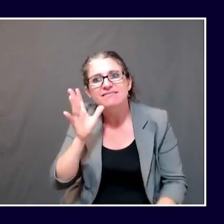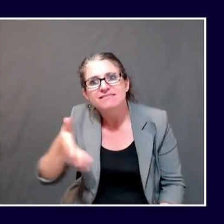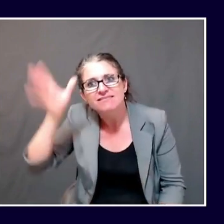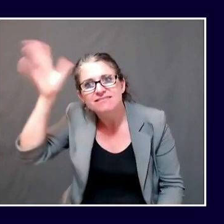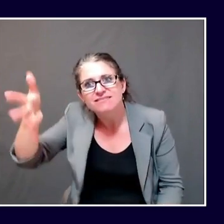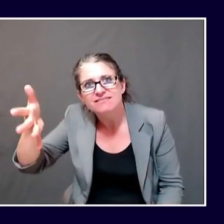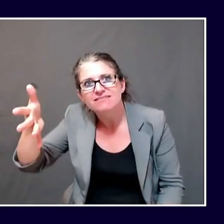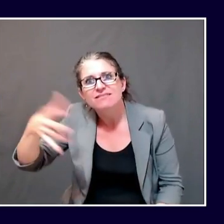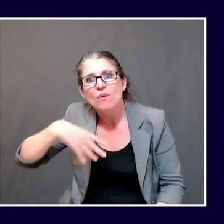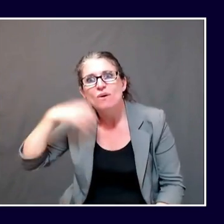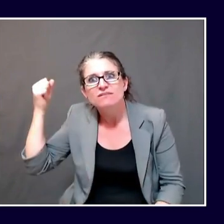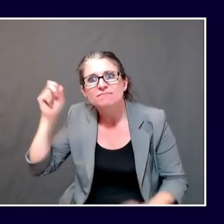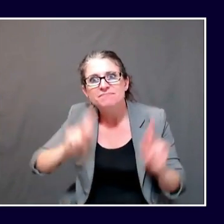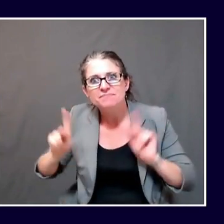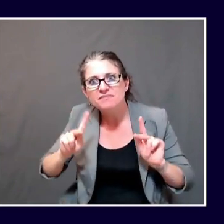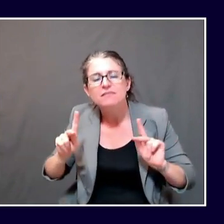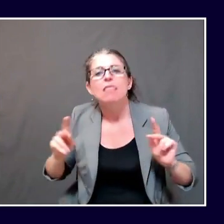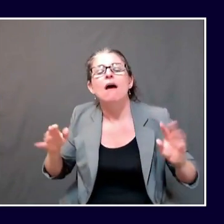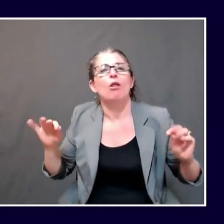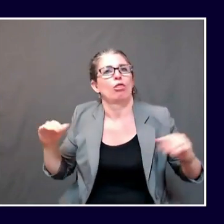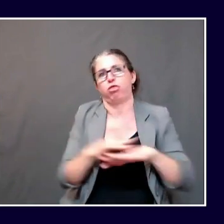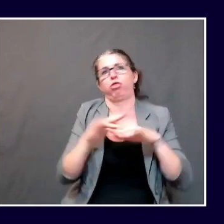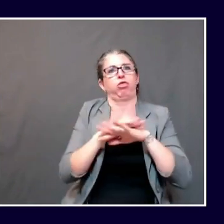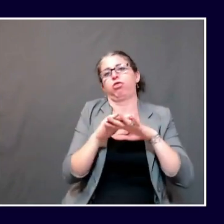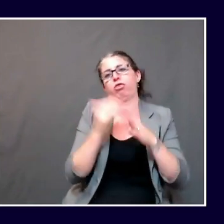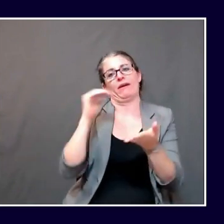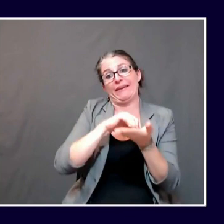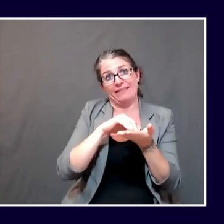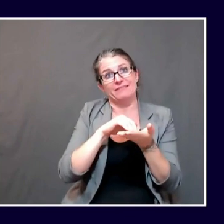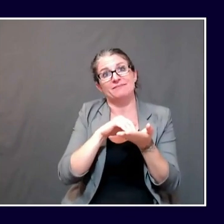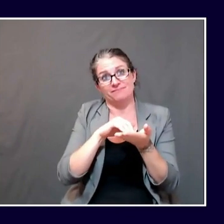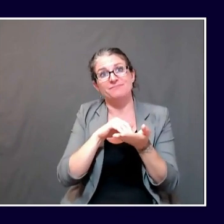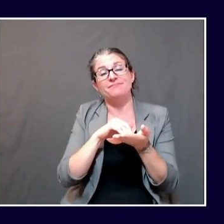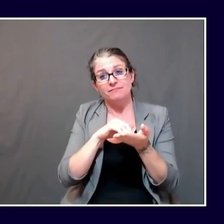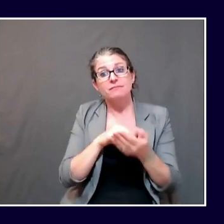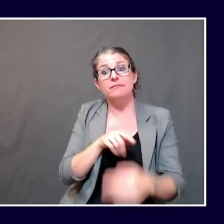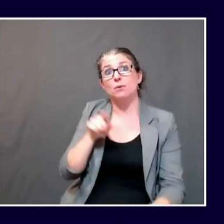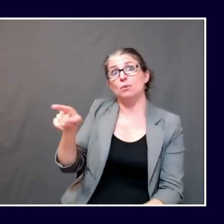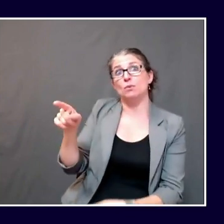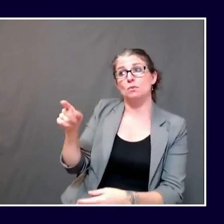of the total number of cases since, say, August 1st.